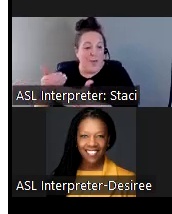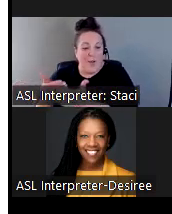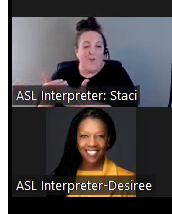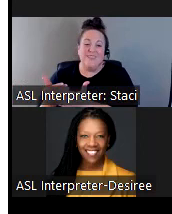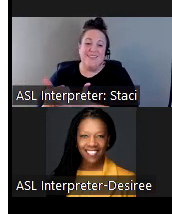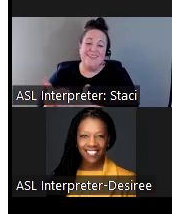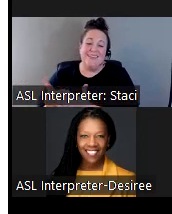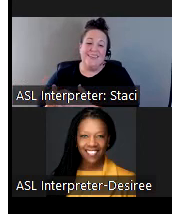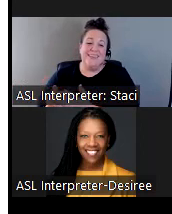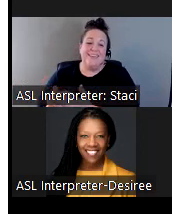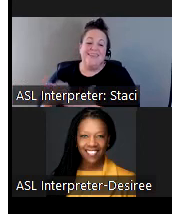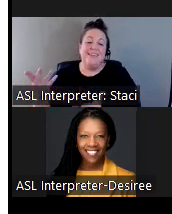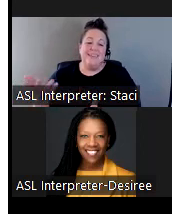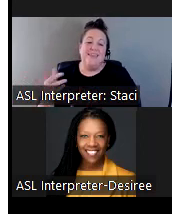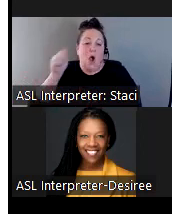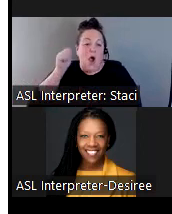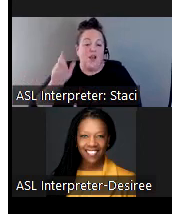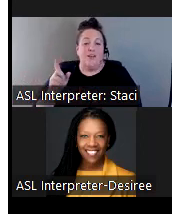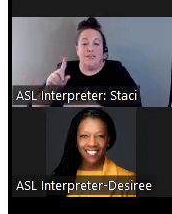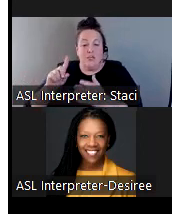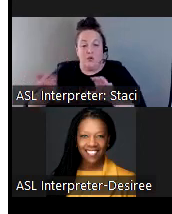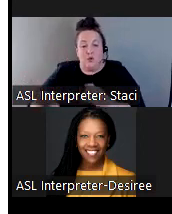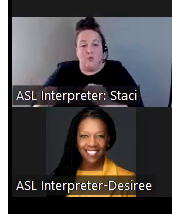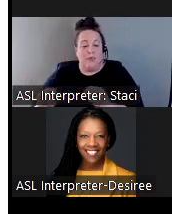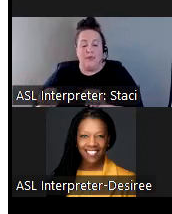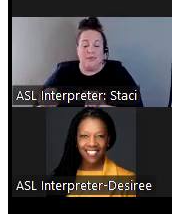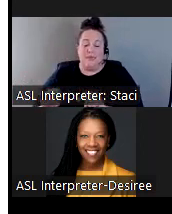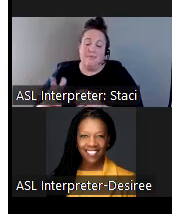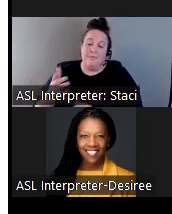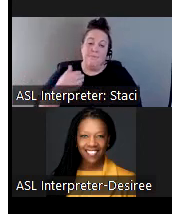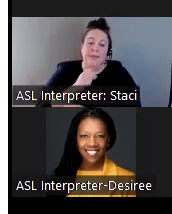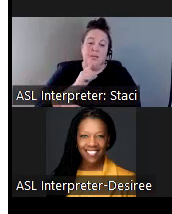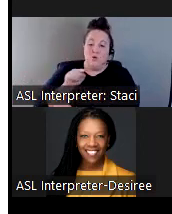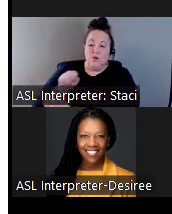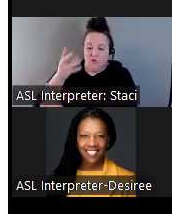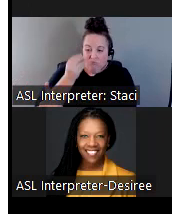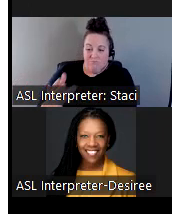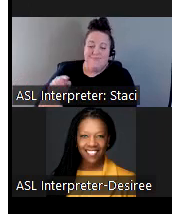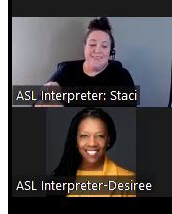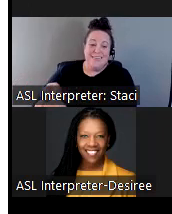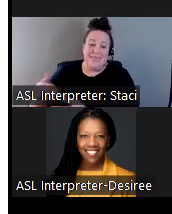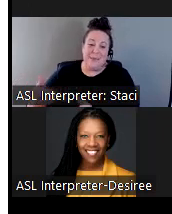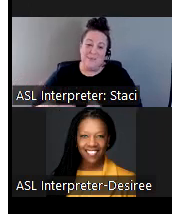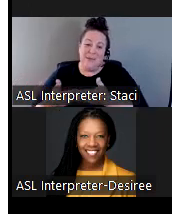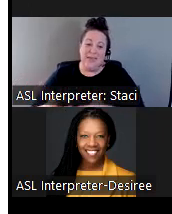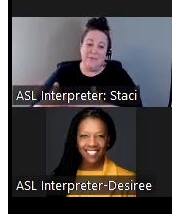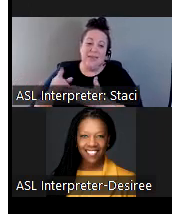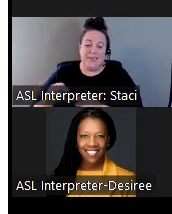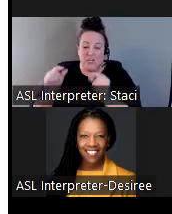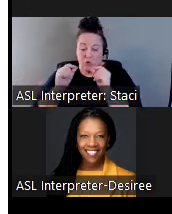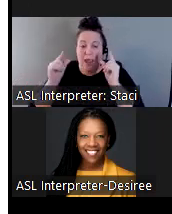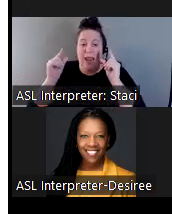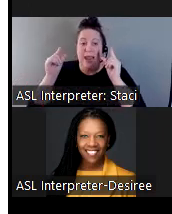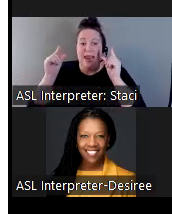sure that family, the audiologist should be doing this, but it never hurts. Make sure that family knows, hey, this baby needs to stay awake the whole time